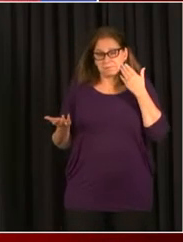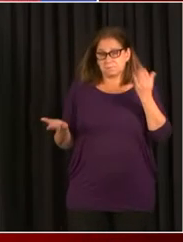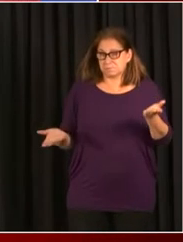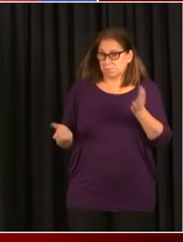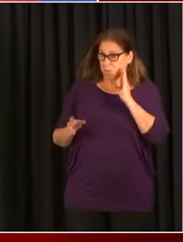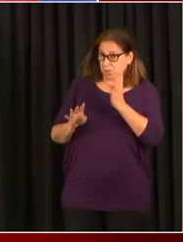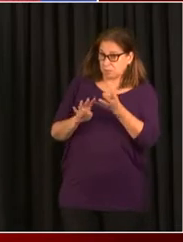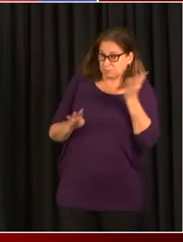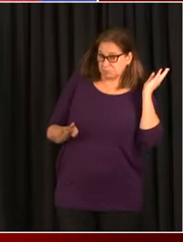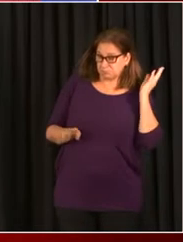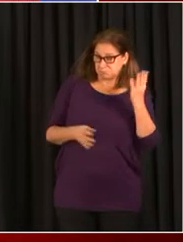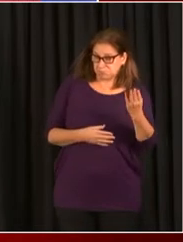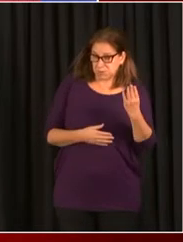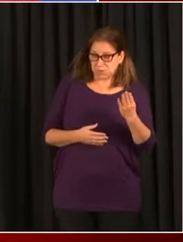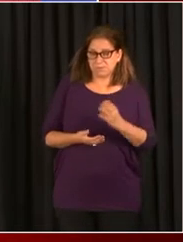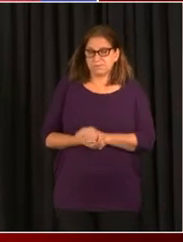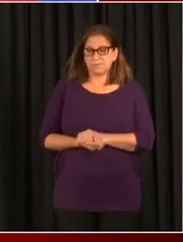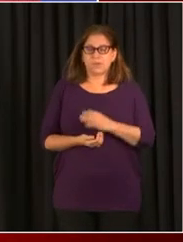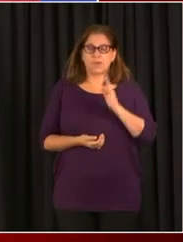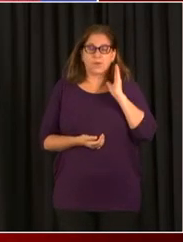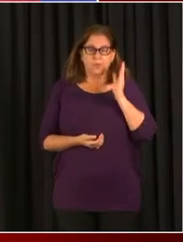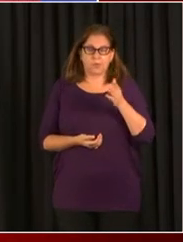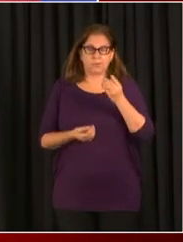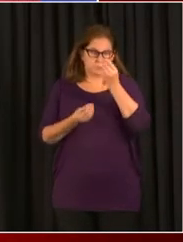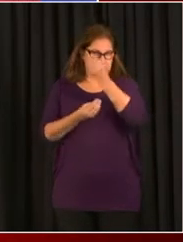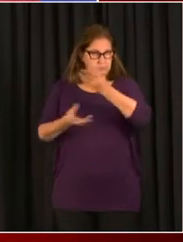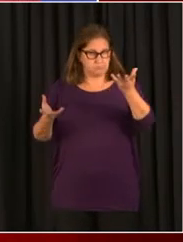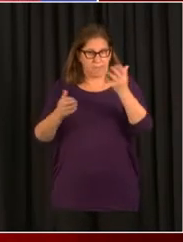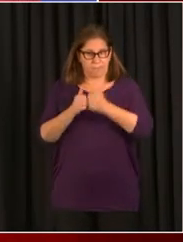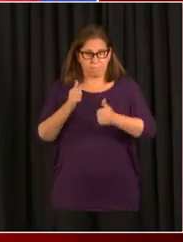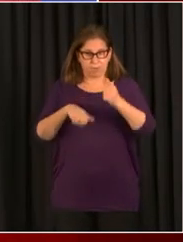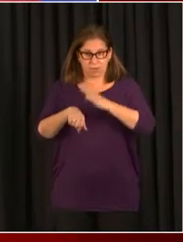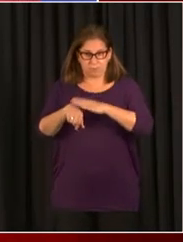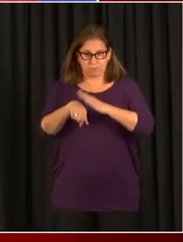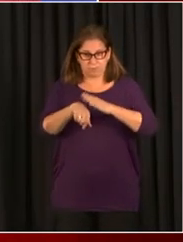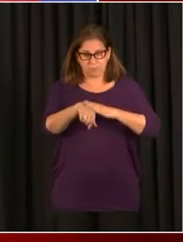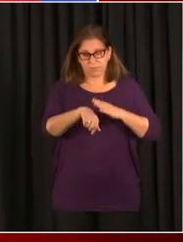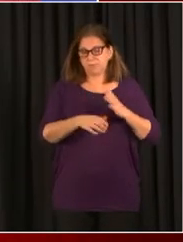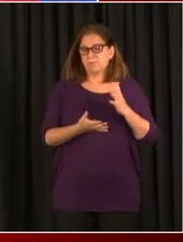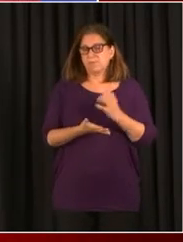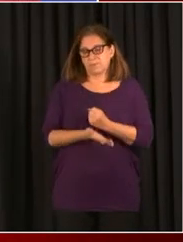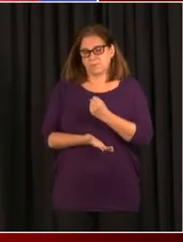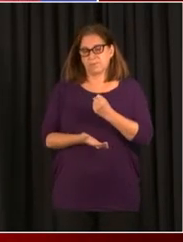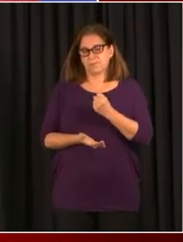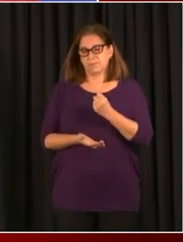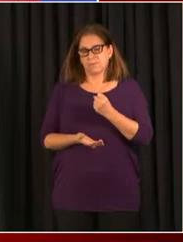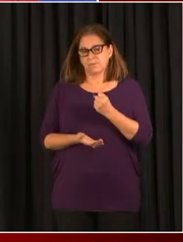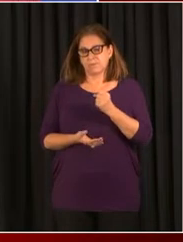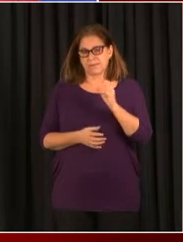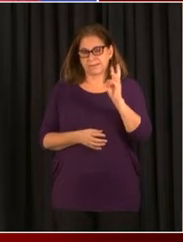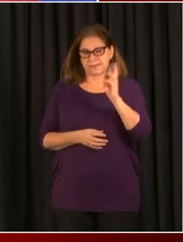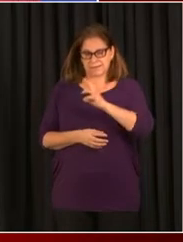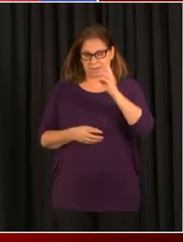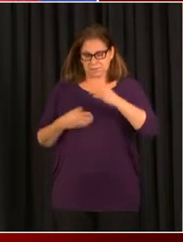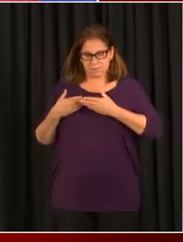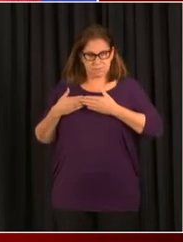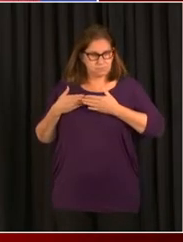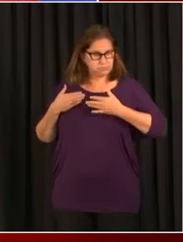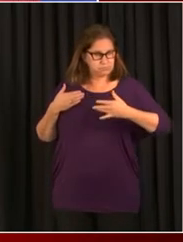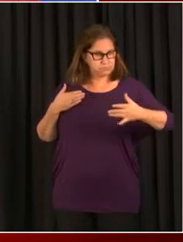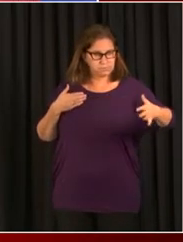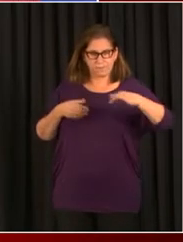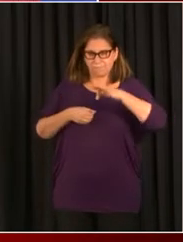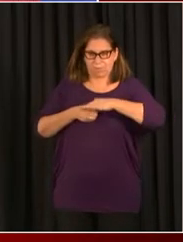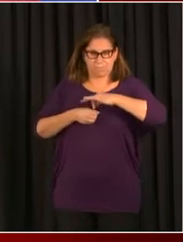will say to everybody, take advantage of all of the 6 days of early voting. There is going to